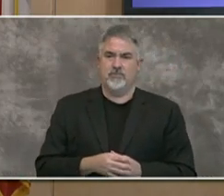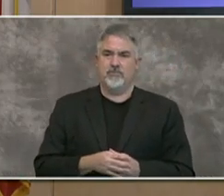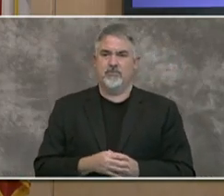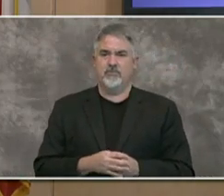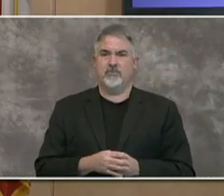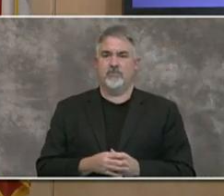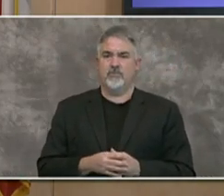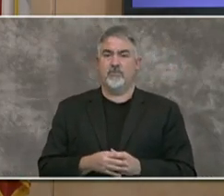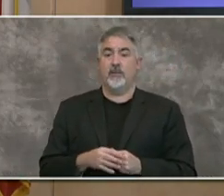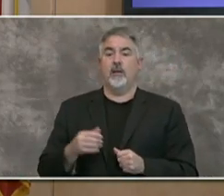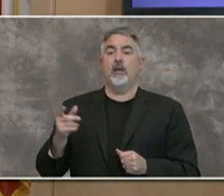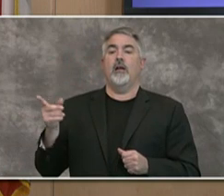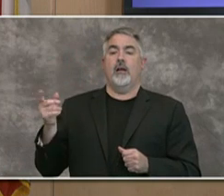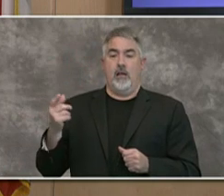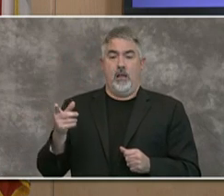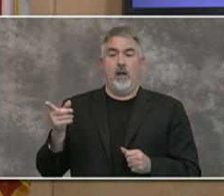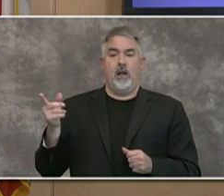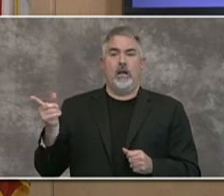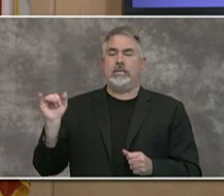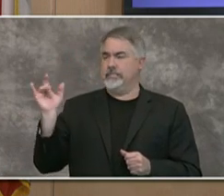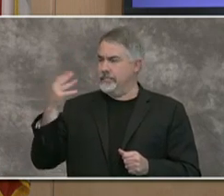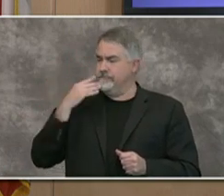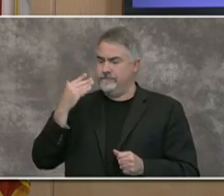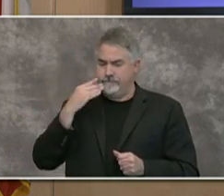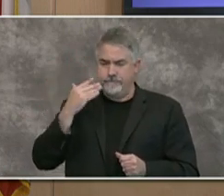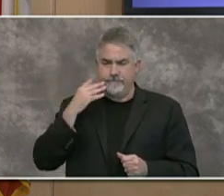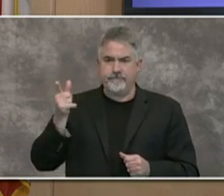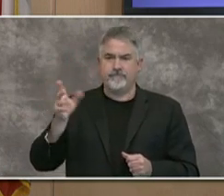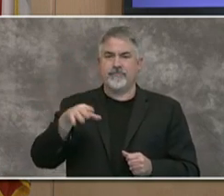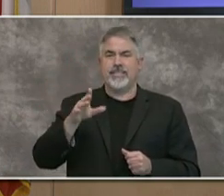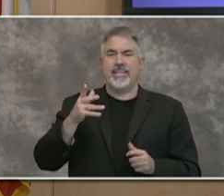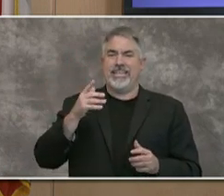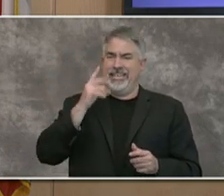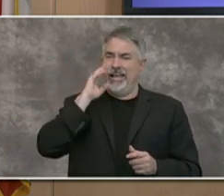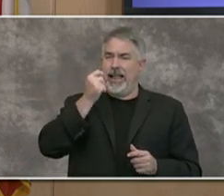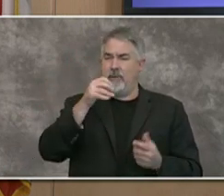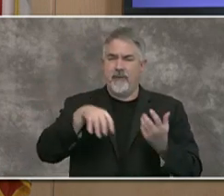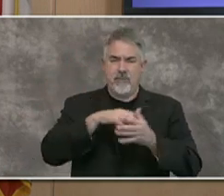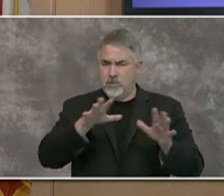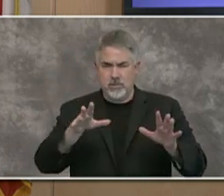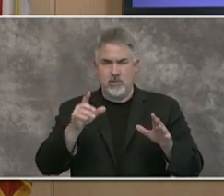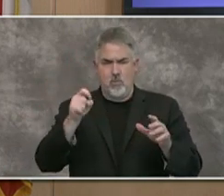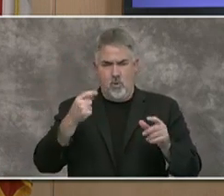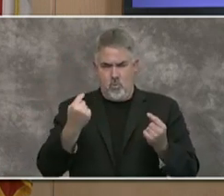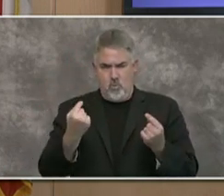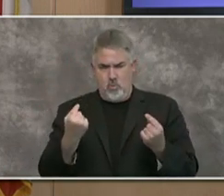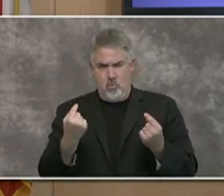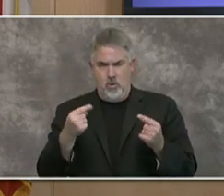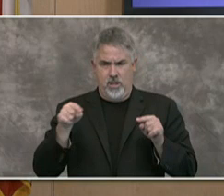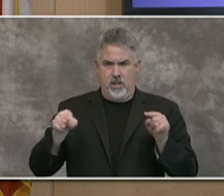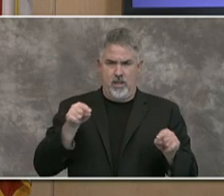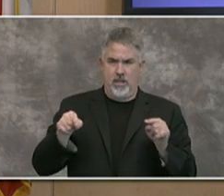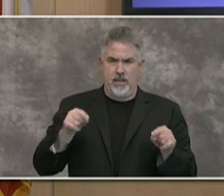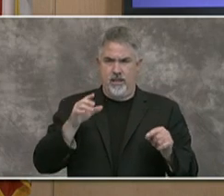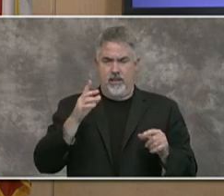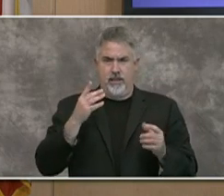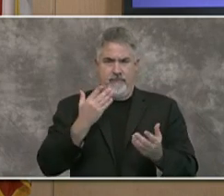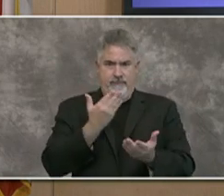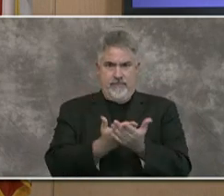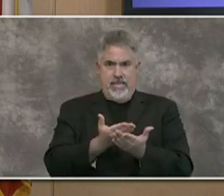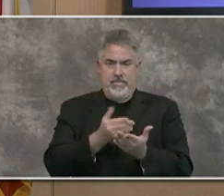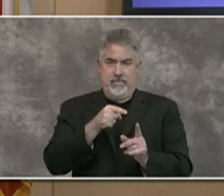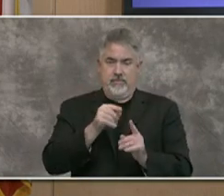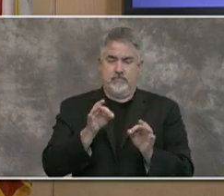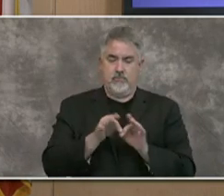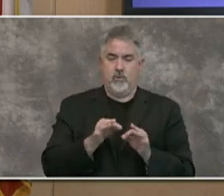Yeah, thank you for that question. I think that there might be a little confusion on the facts on this issue. There was a